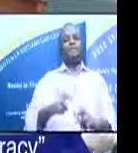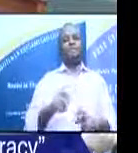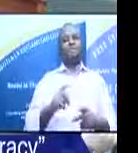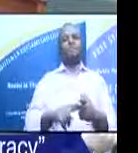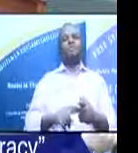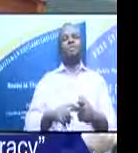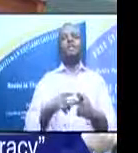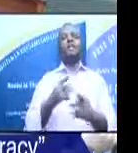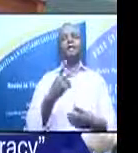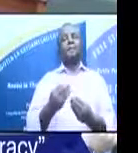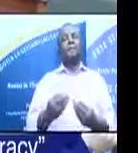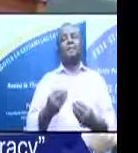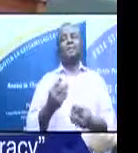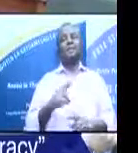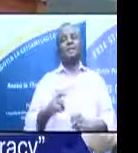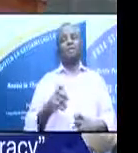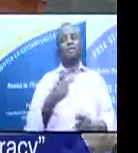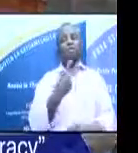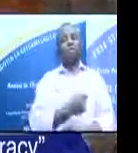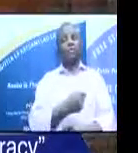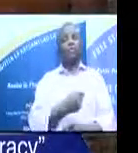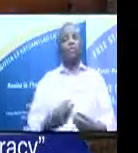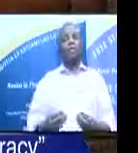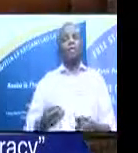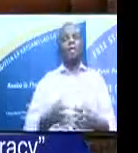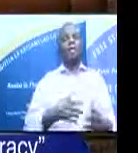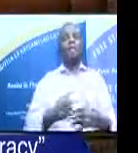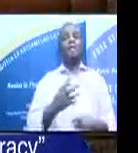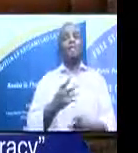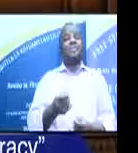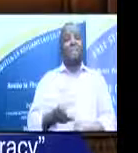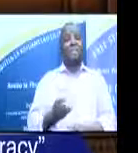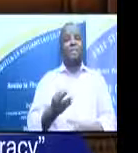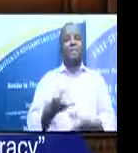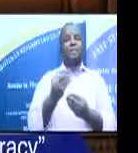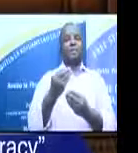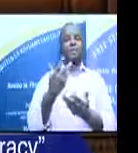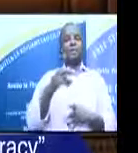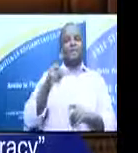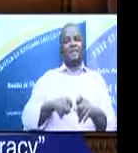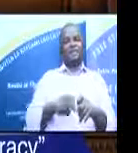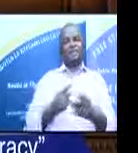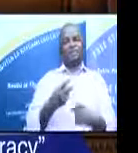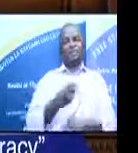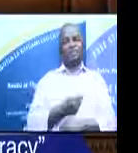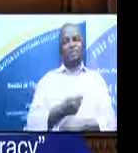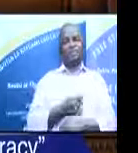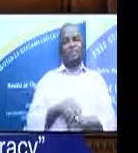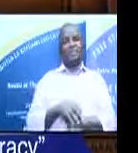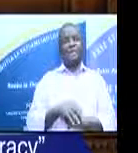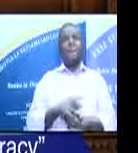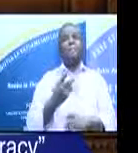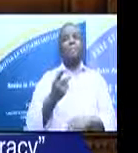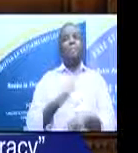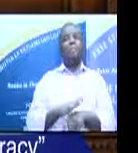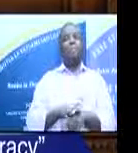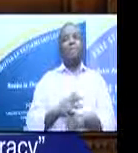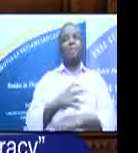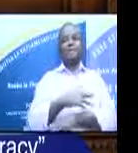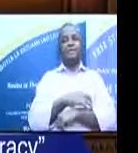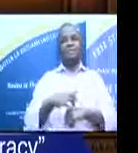routine childhood immunization for children who may have missed their shots, particularly in rural